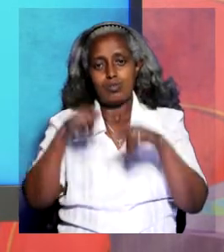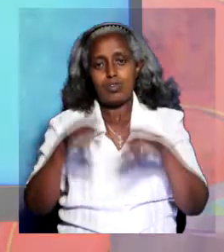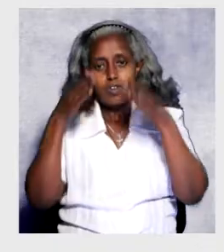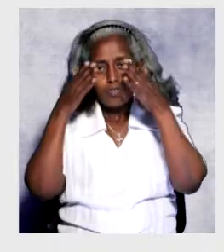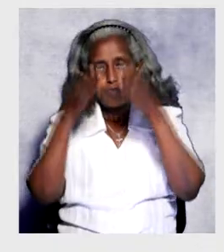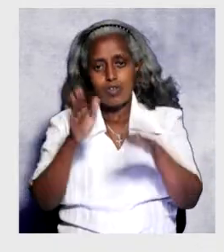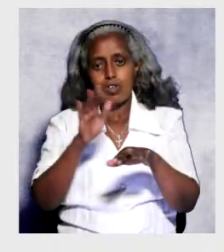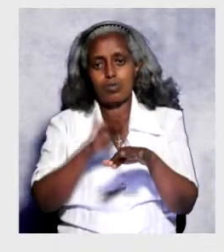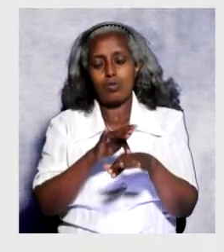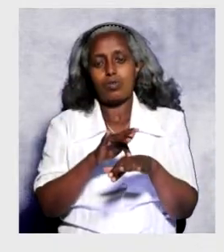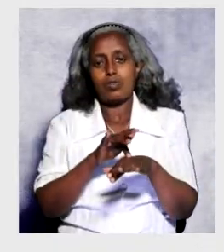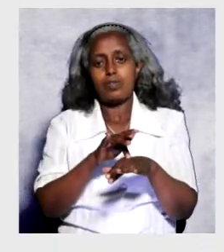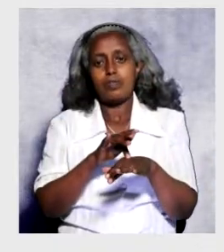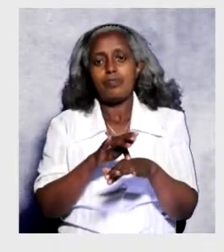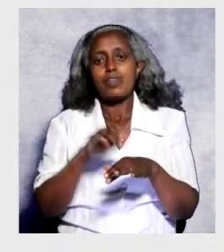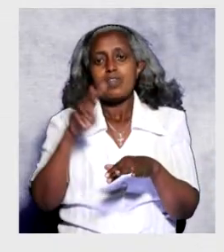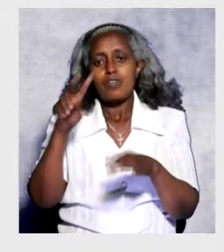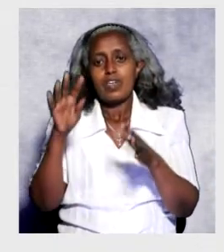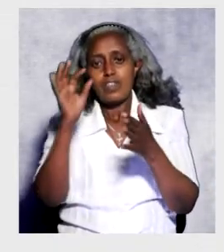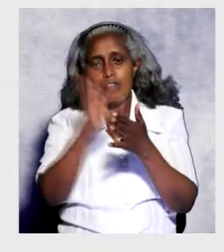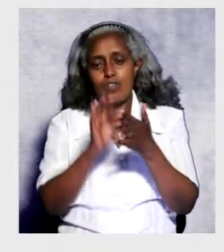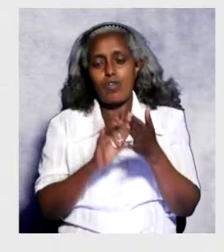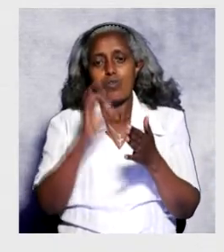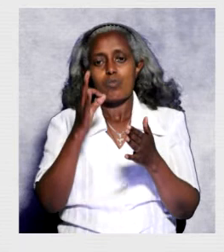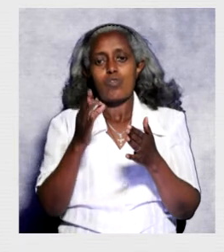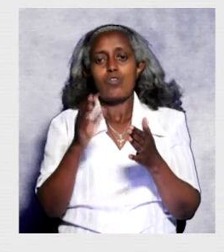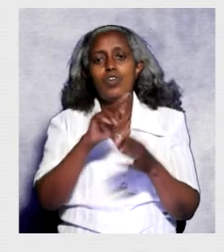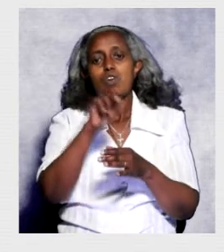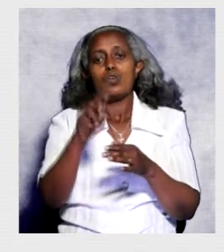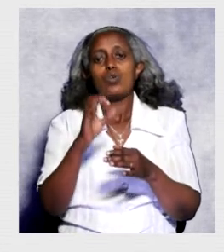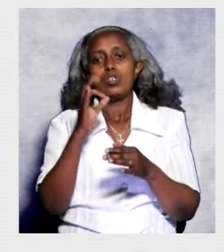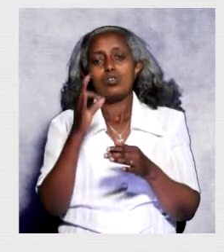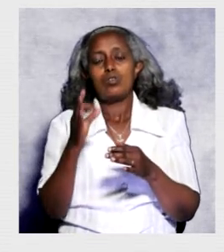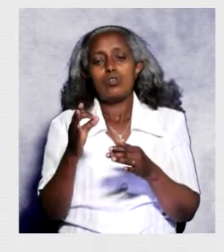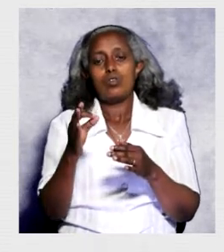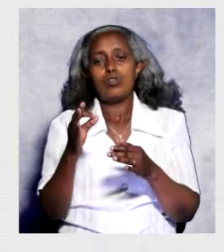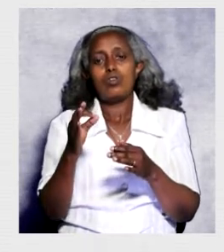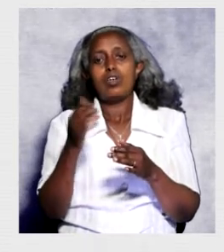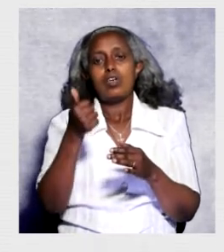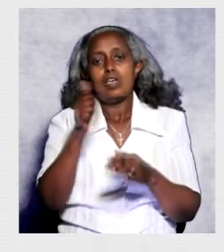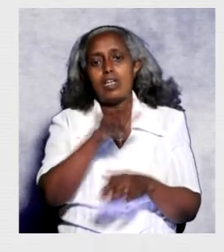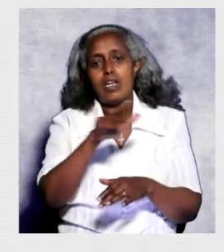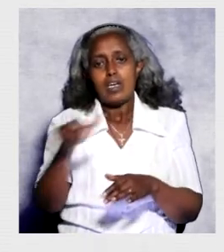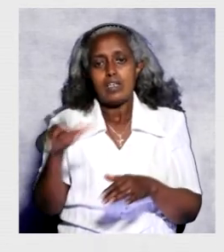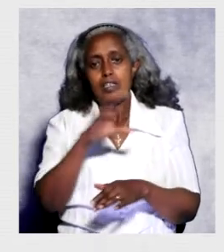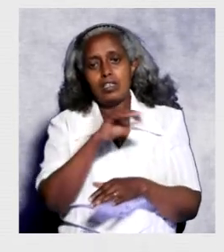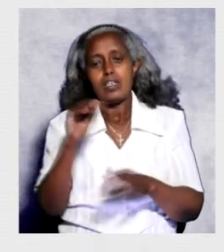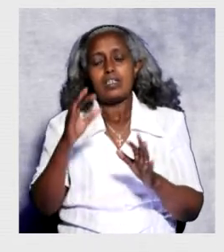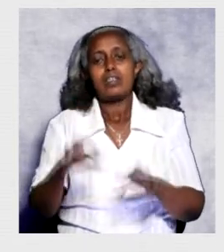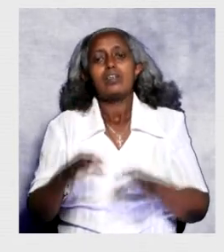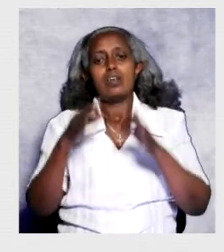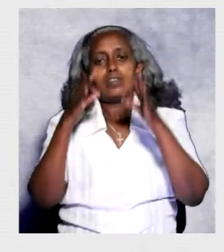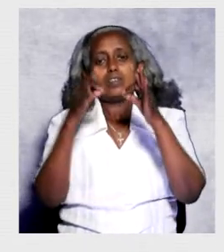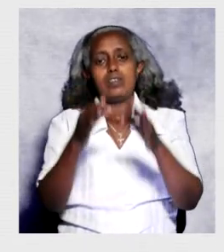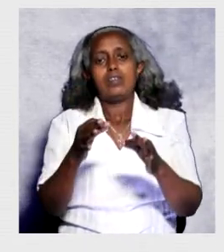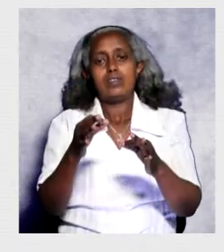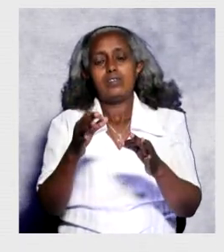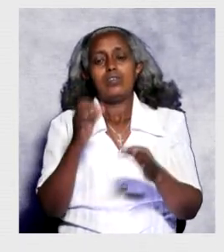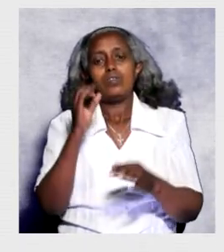on vector form of equation of a line and translation